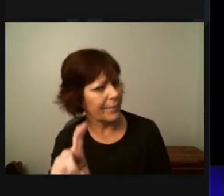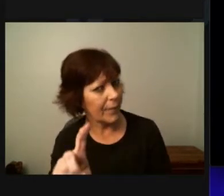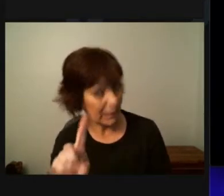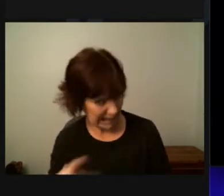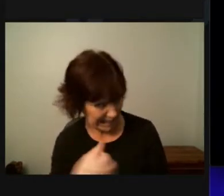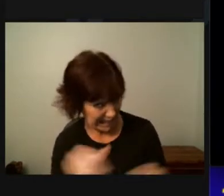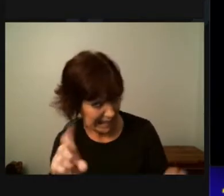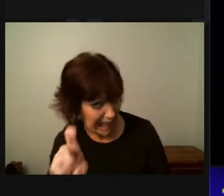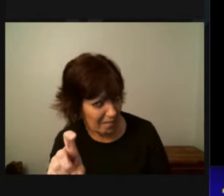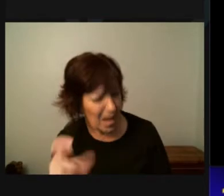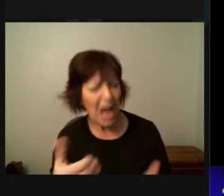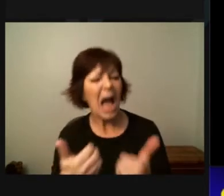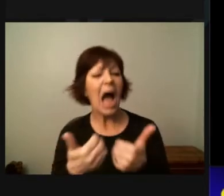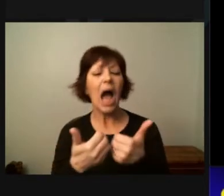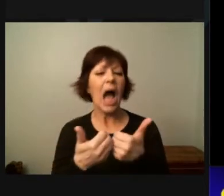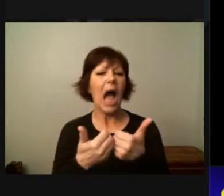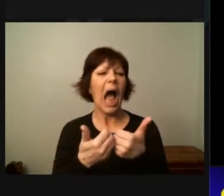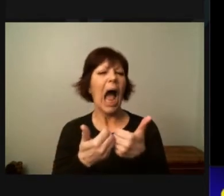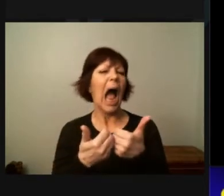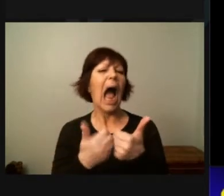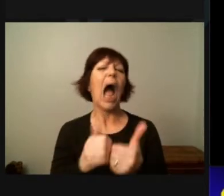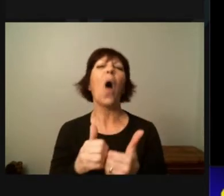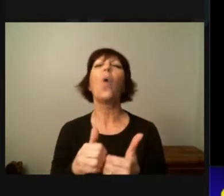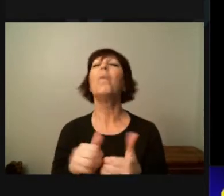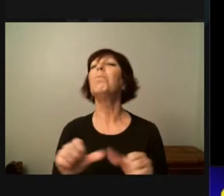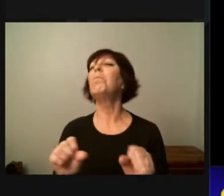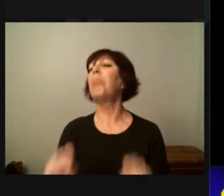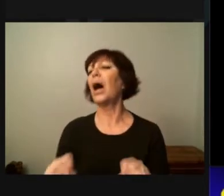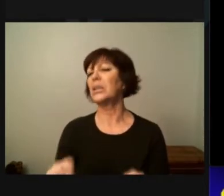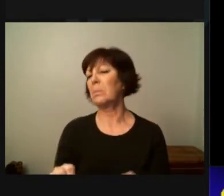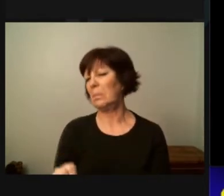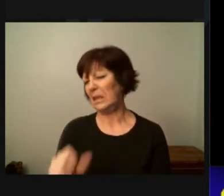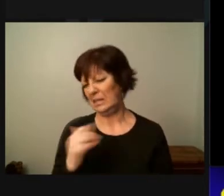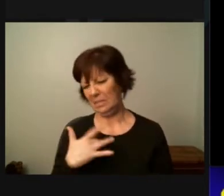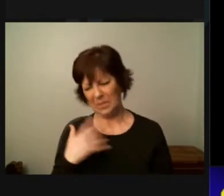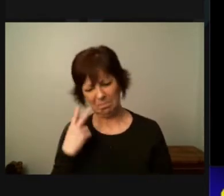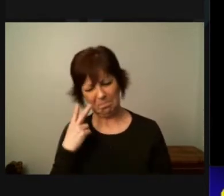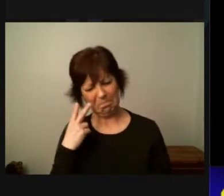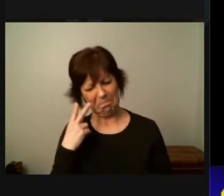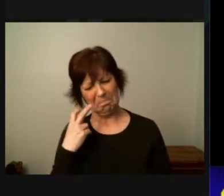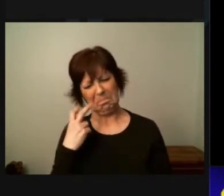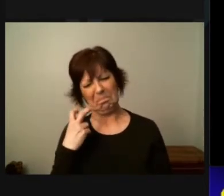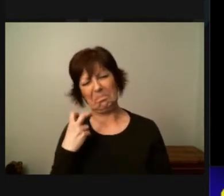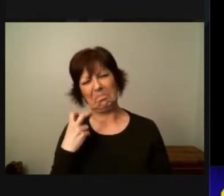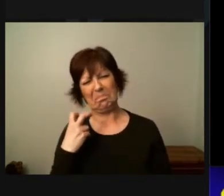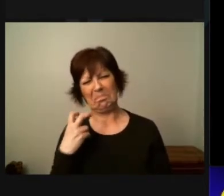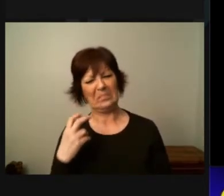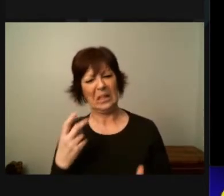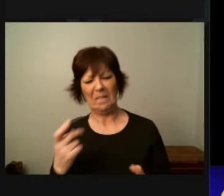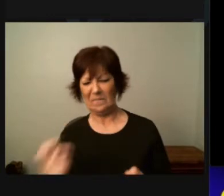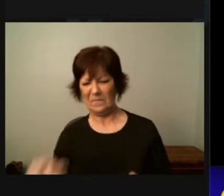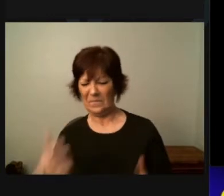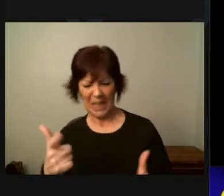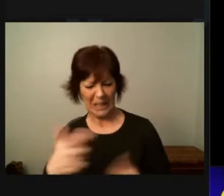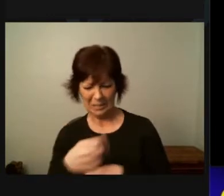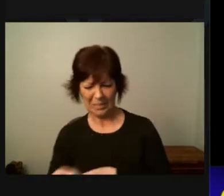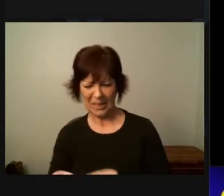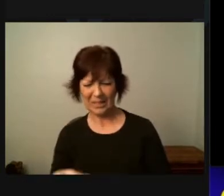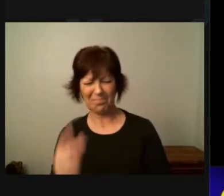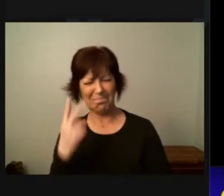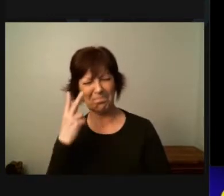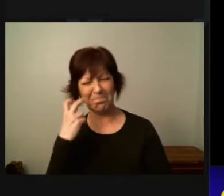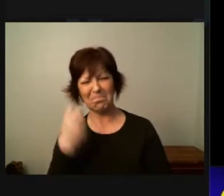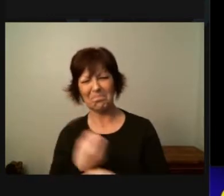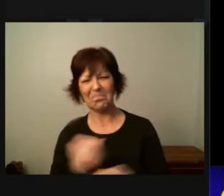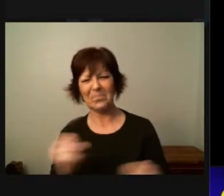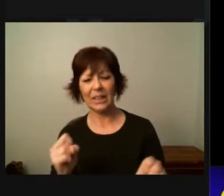could we possibly have a vaccine made in less than a year and have it be safe? So I thought that